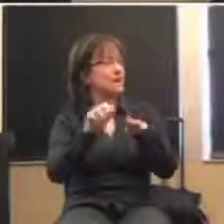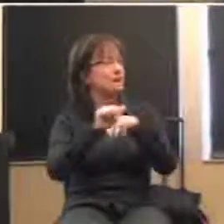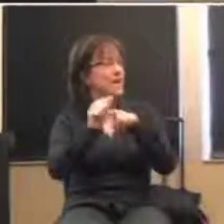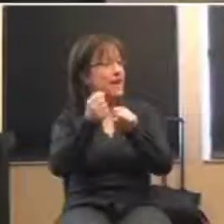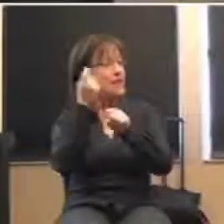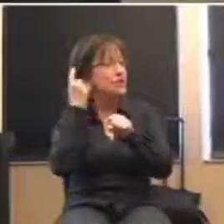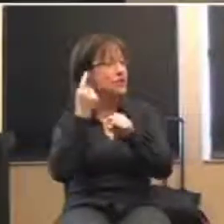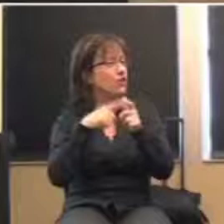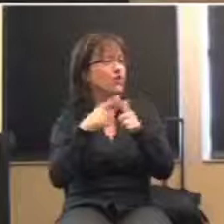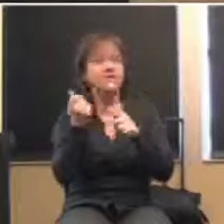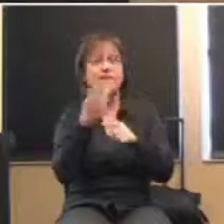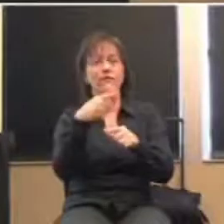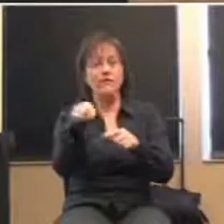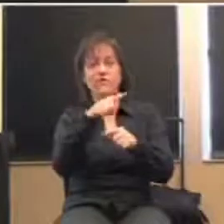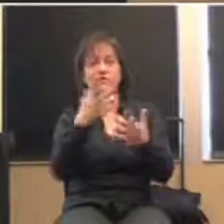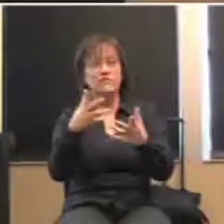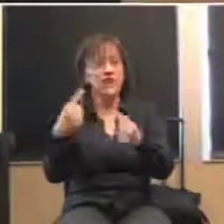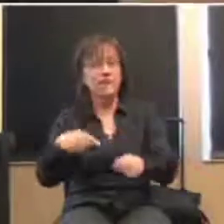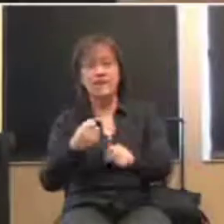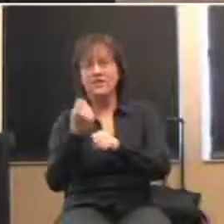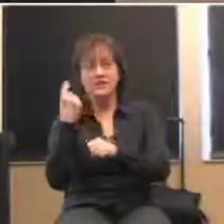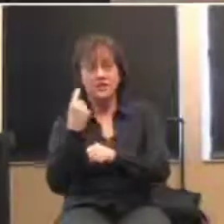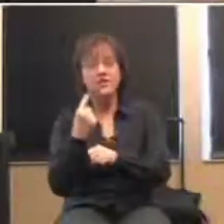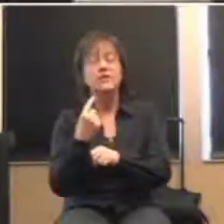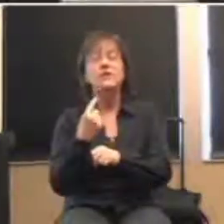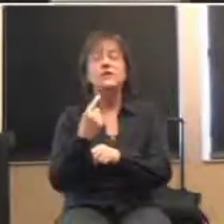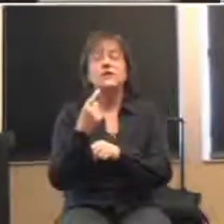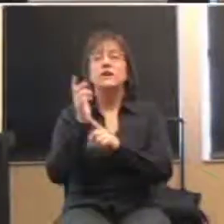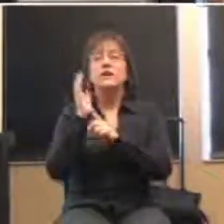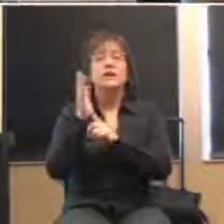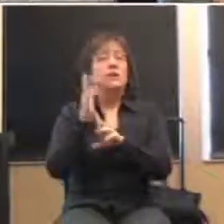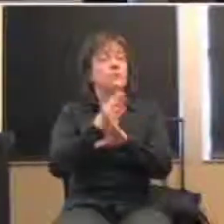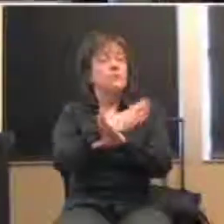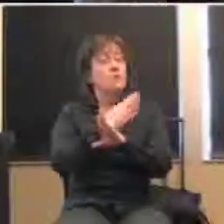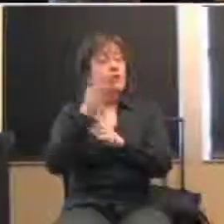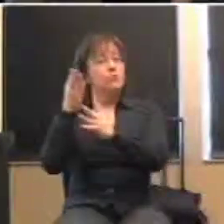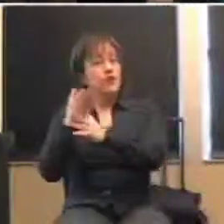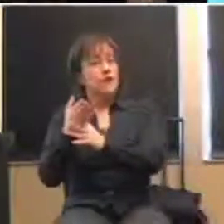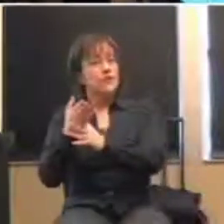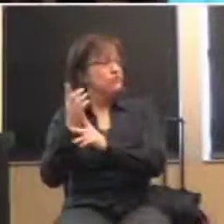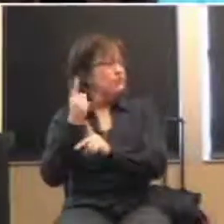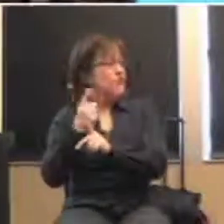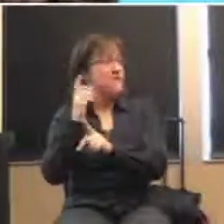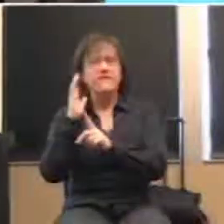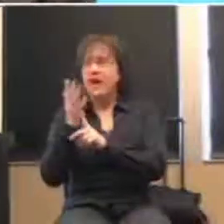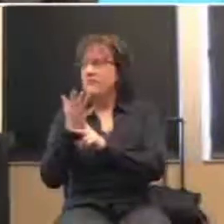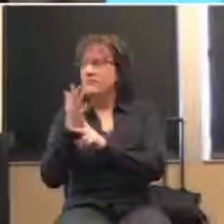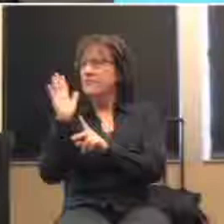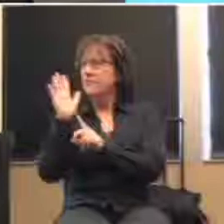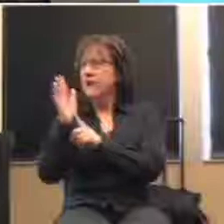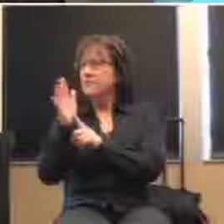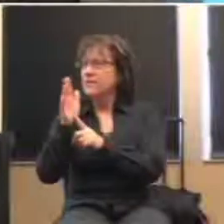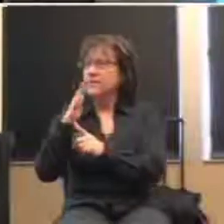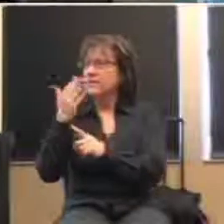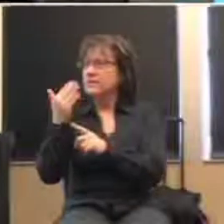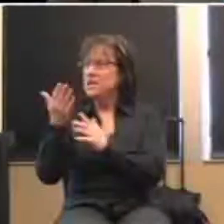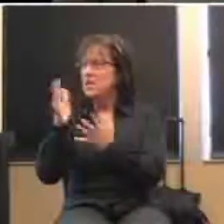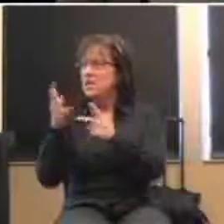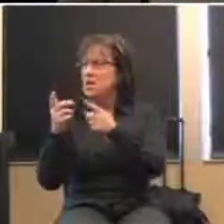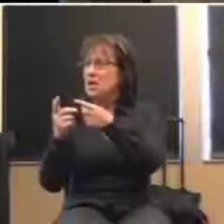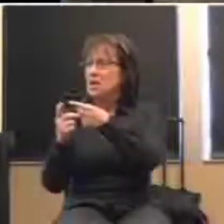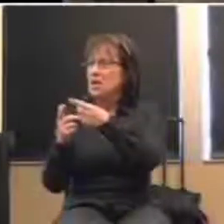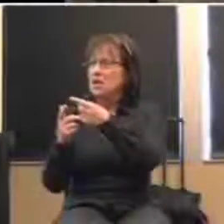or several of you did. In the 5 minutes before we go to break, right? 5 minutes? Are we 5:15?